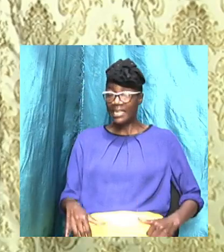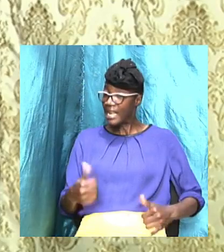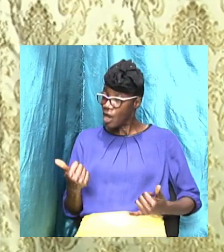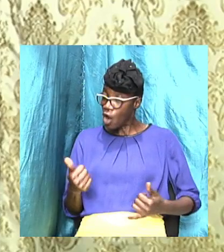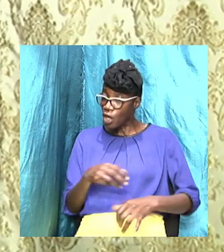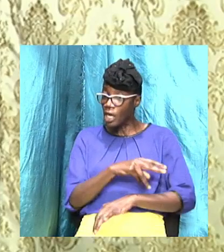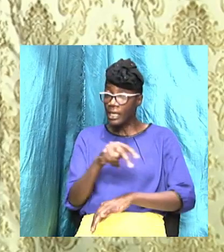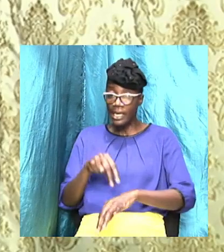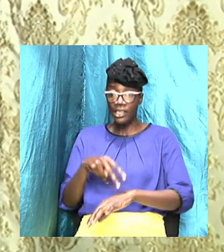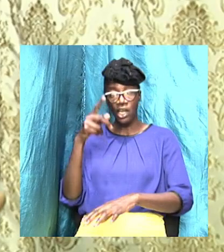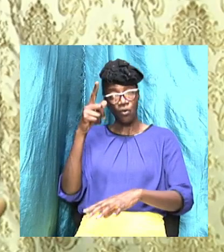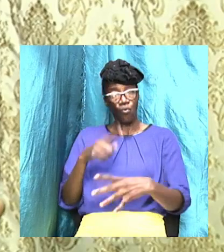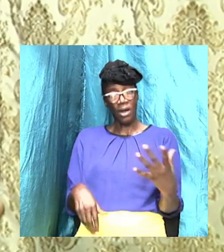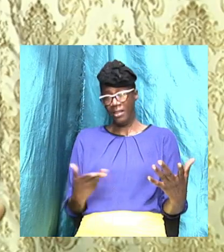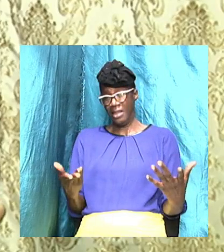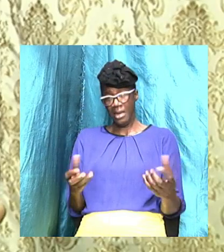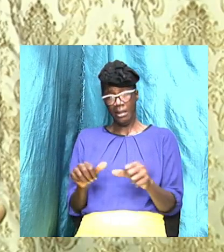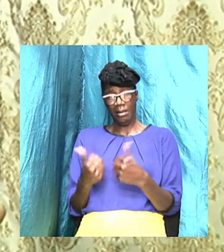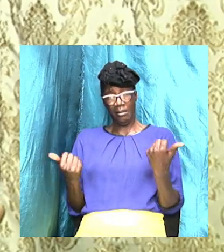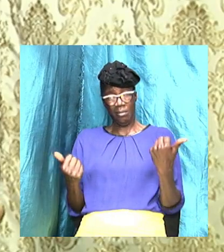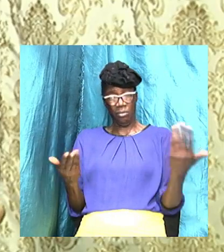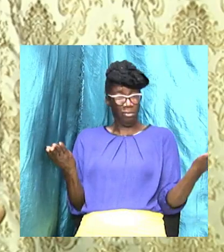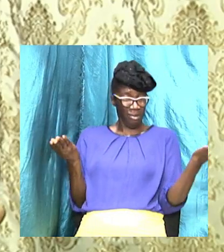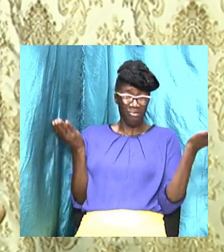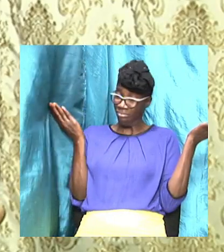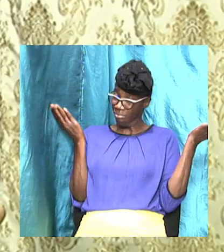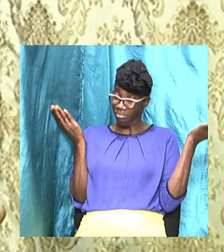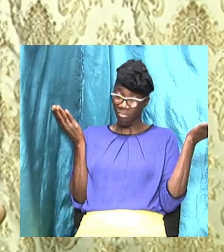would be there to separate them?